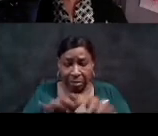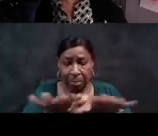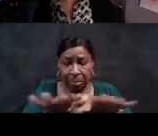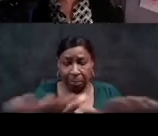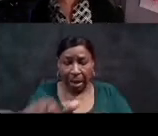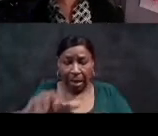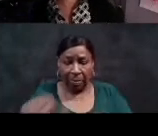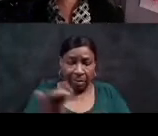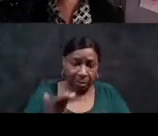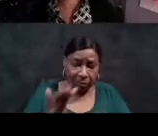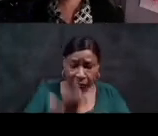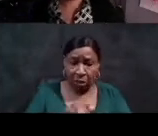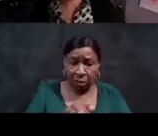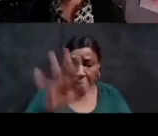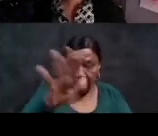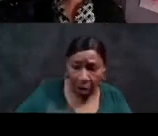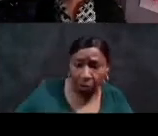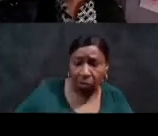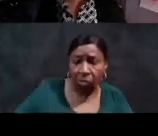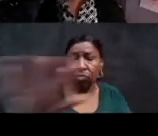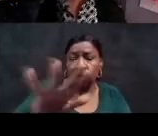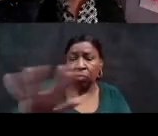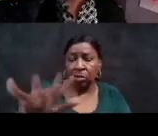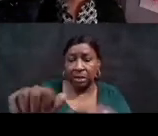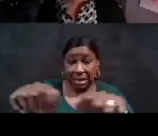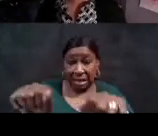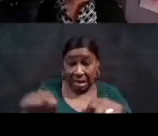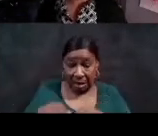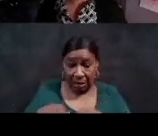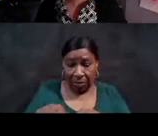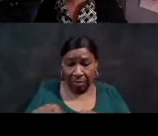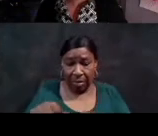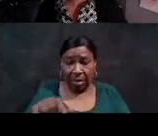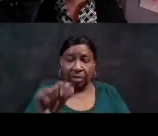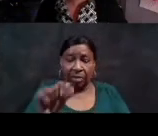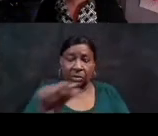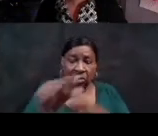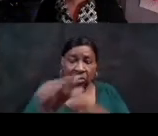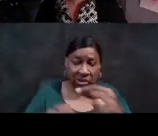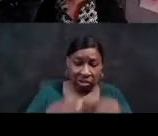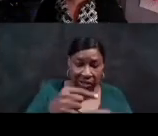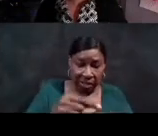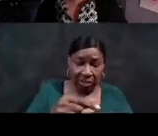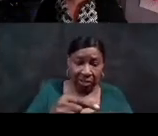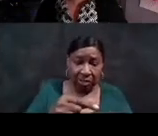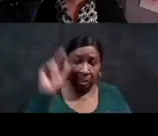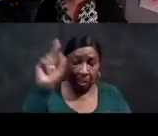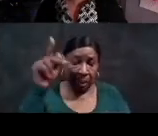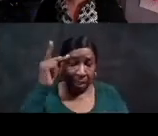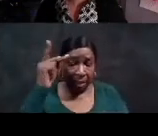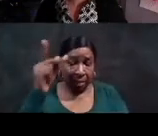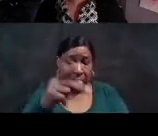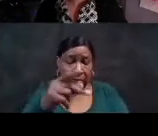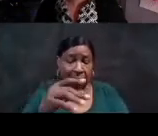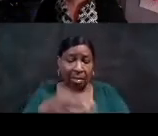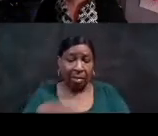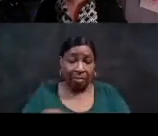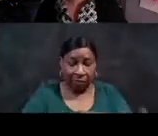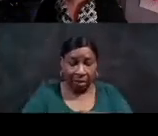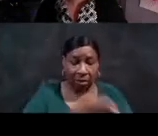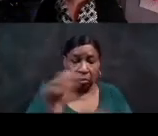entering into all kinds of arrangements and geopolitical deals with countries to carry